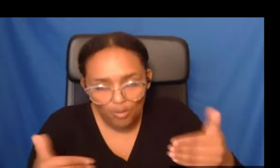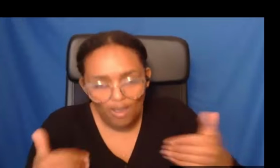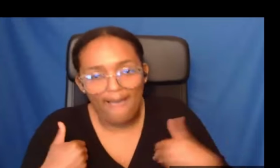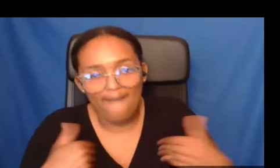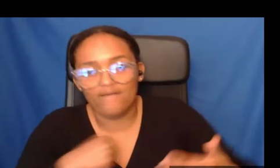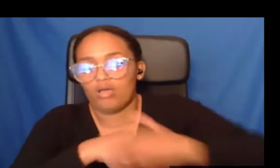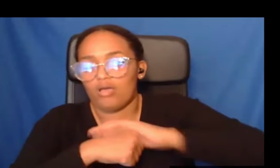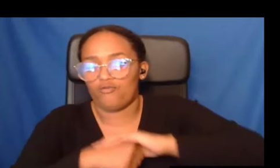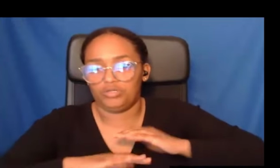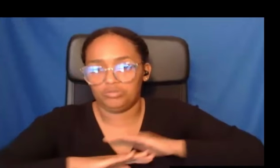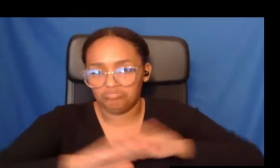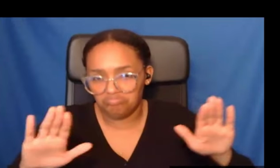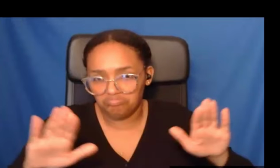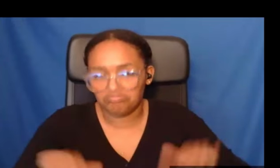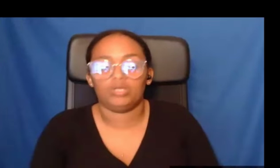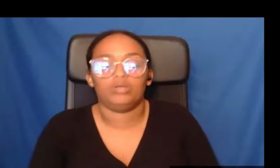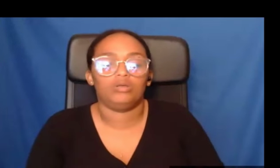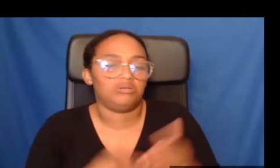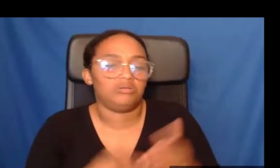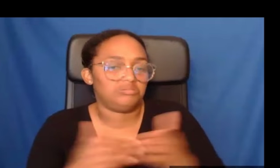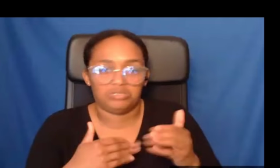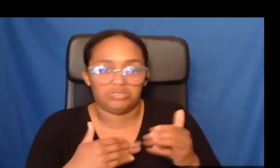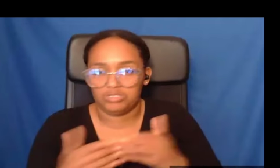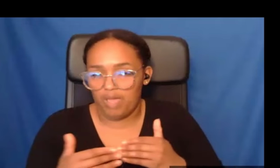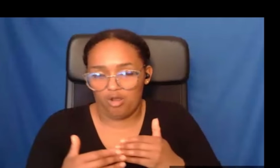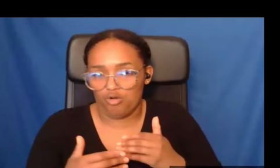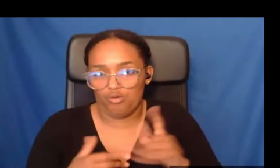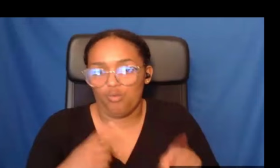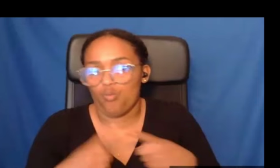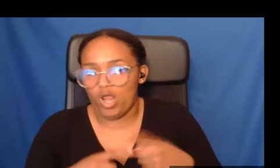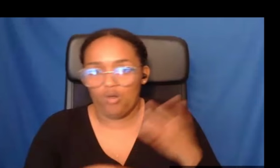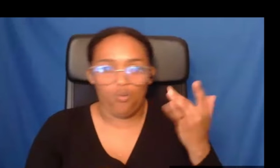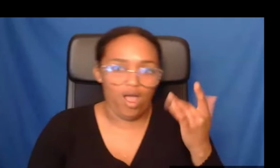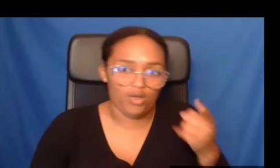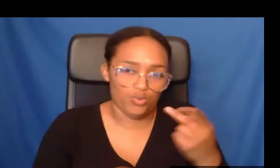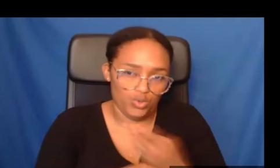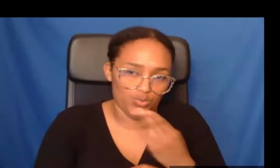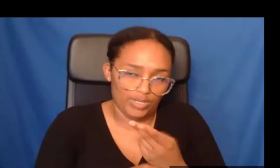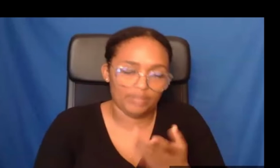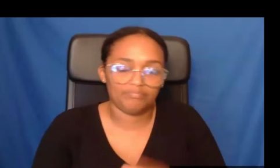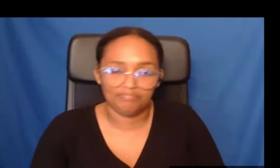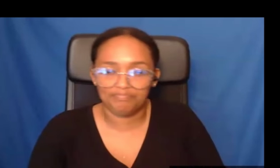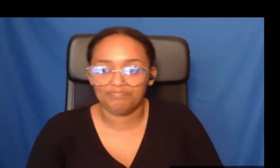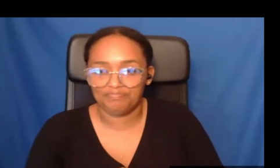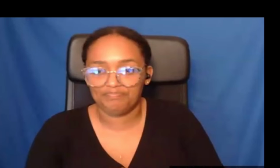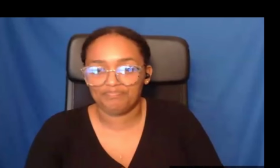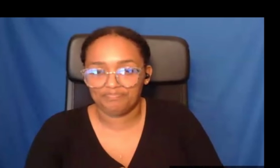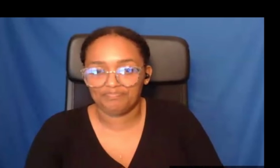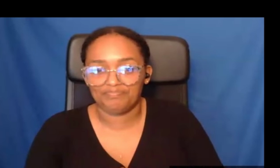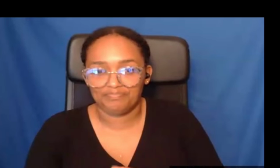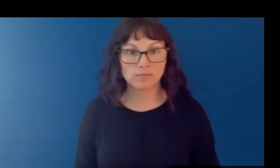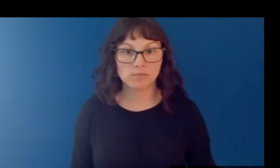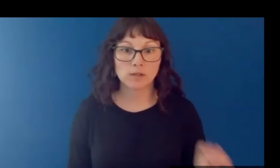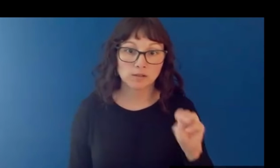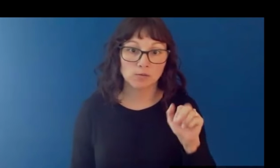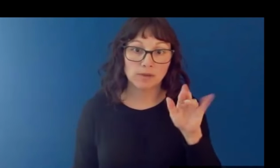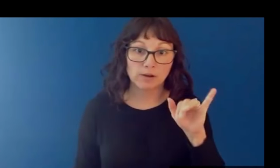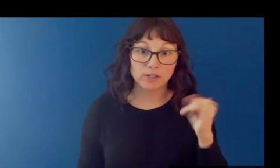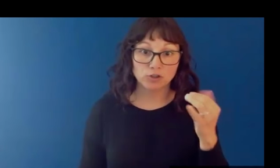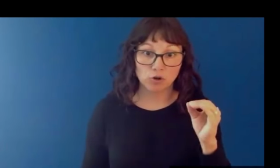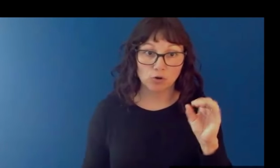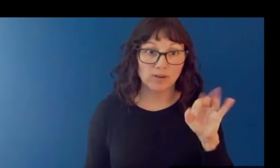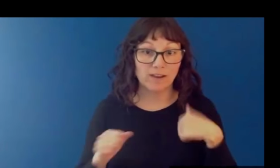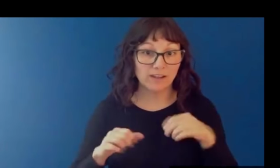it, no matter which purpose you're using it for. So, Mary Jo, if I can just ask for clarification. So